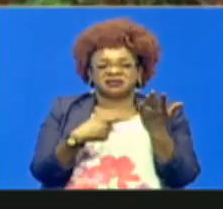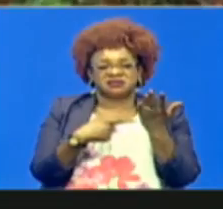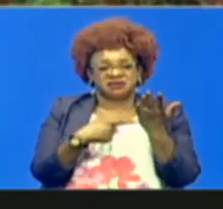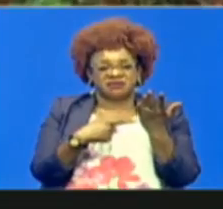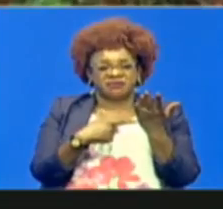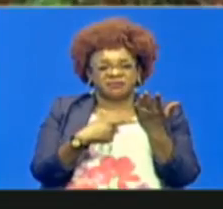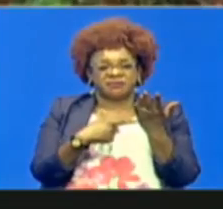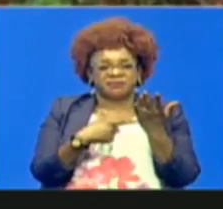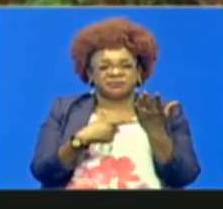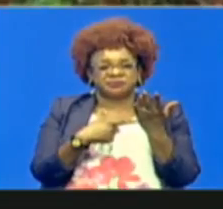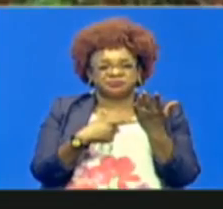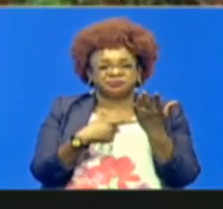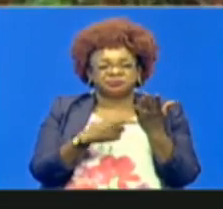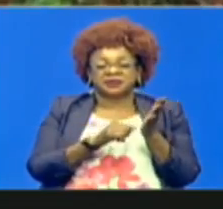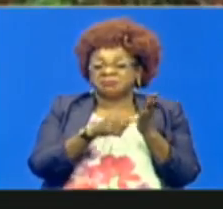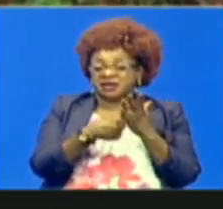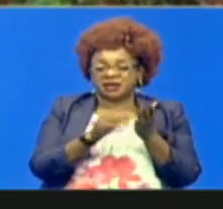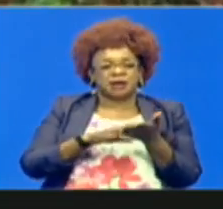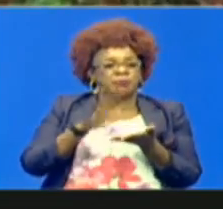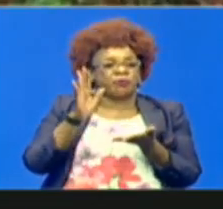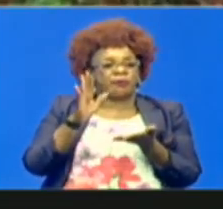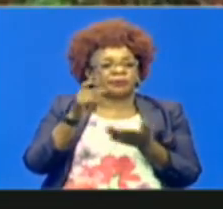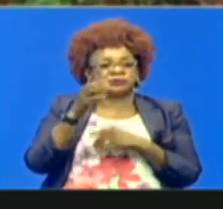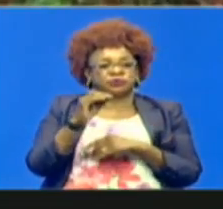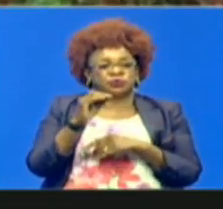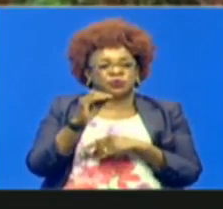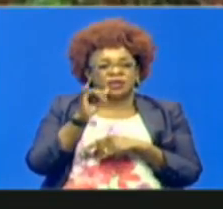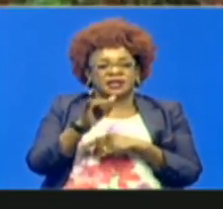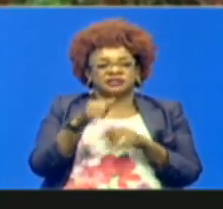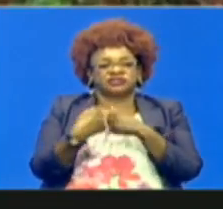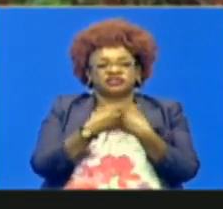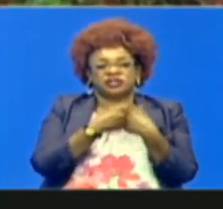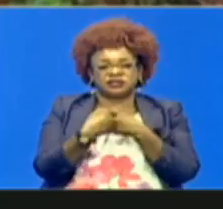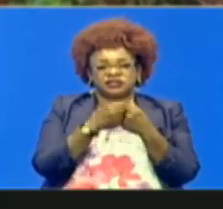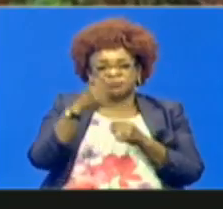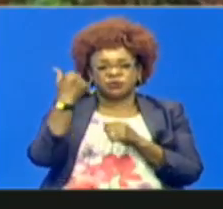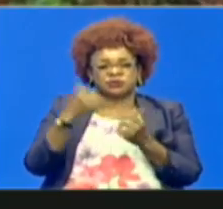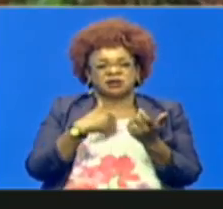techniques, and brandings, and much more. So it is a little bit challenging because it takes a lot of